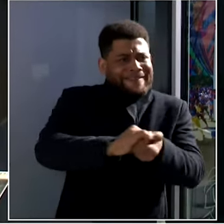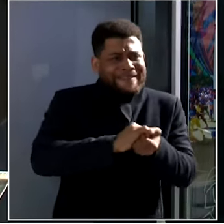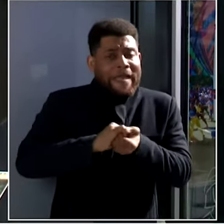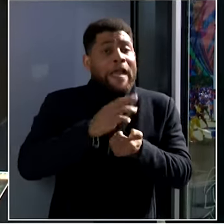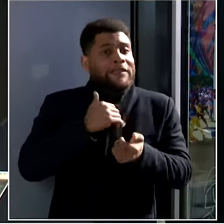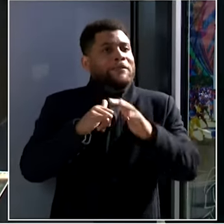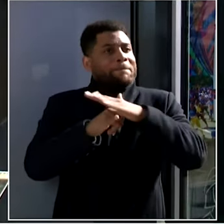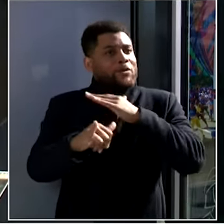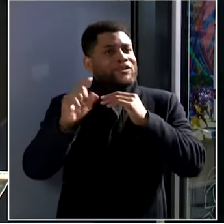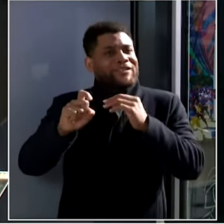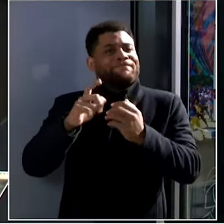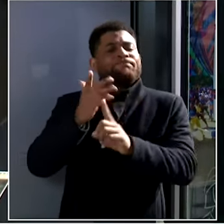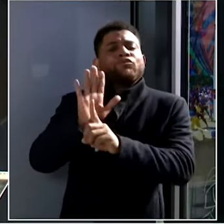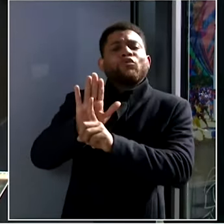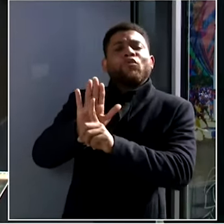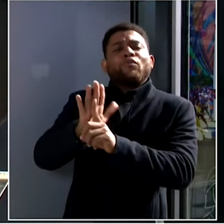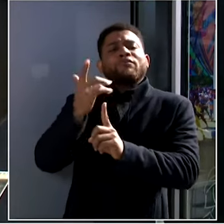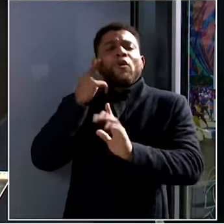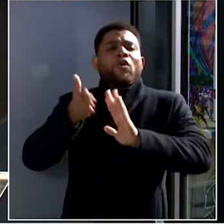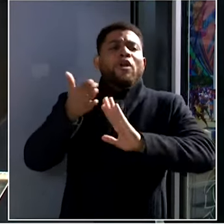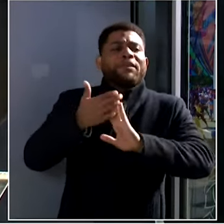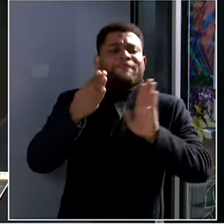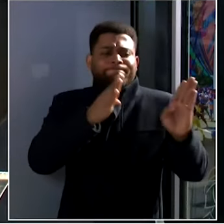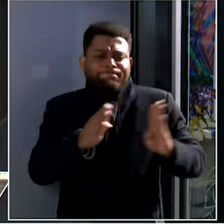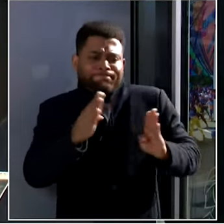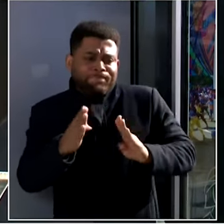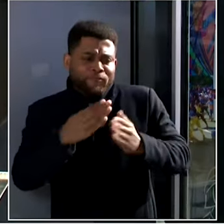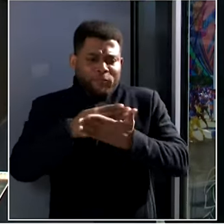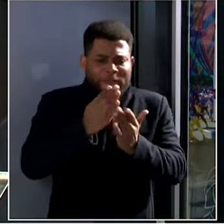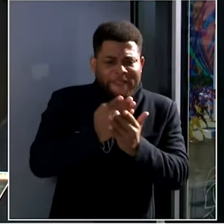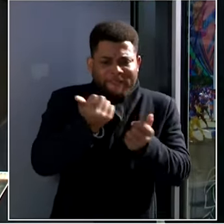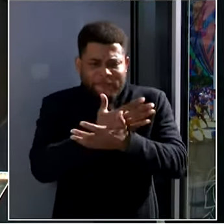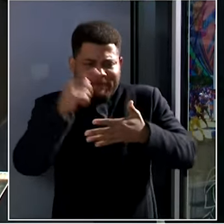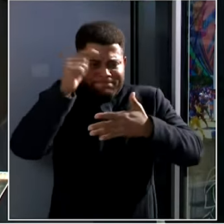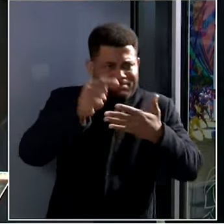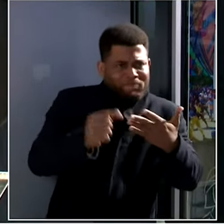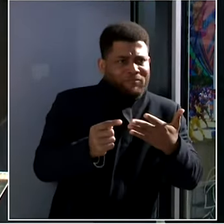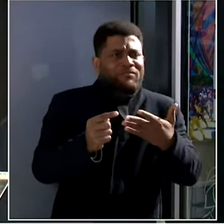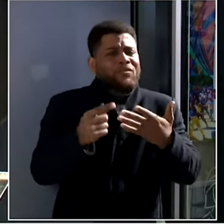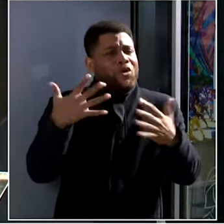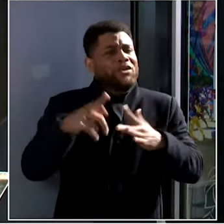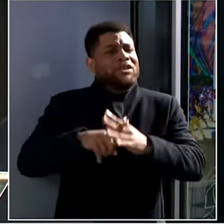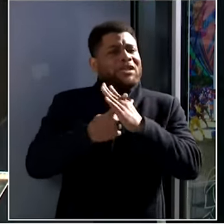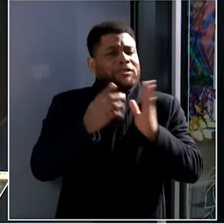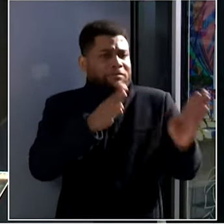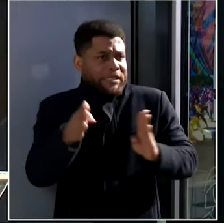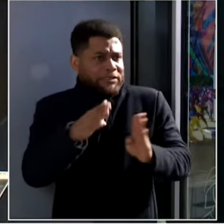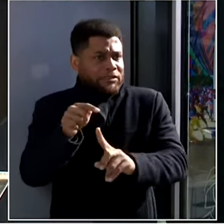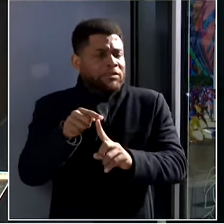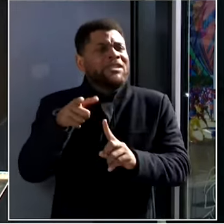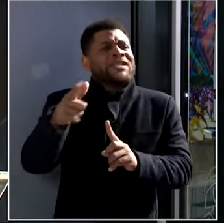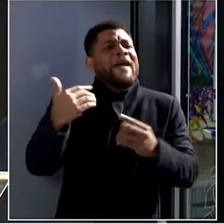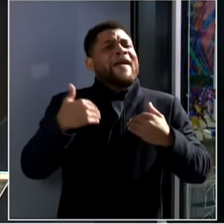those in line. It's done some hard work with that this year, and that they bring to the board a balanced approach, more from